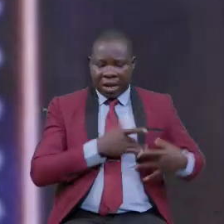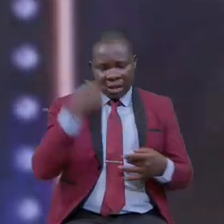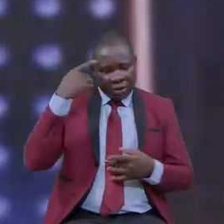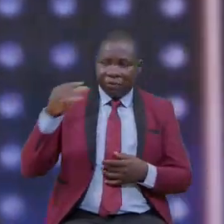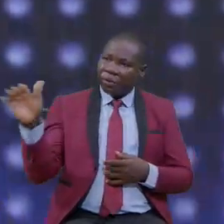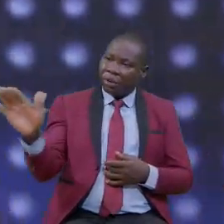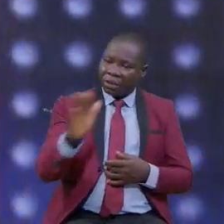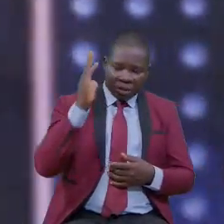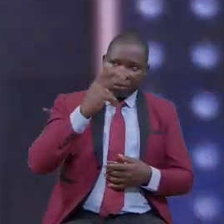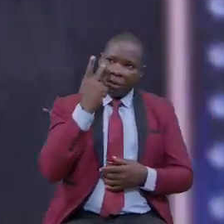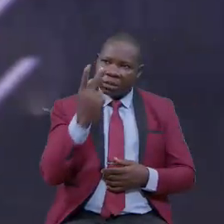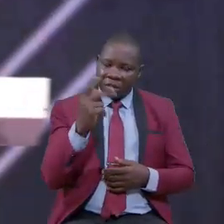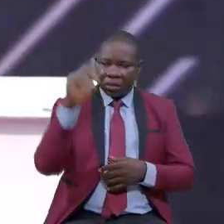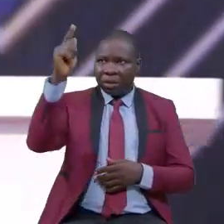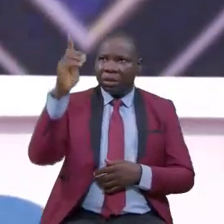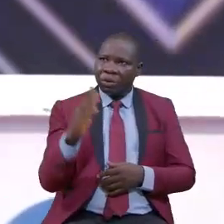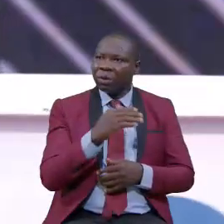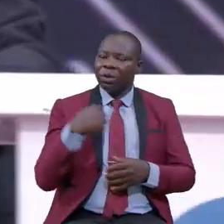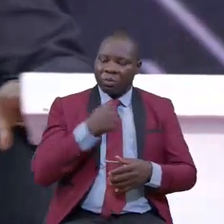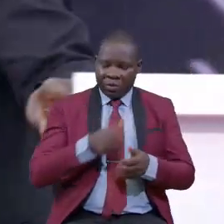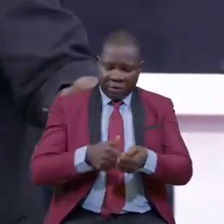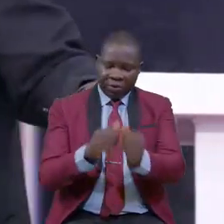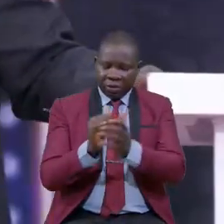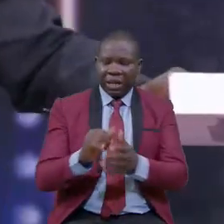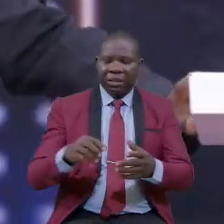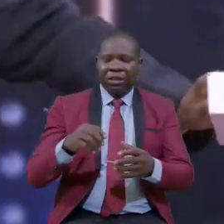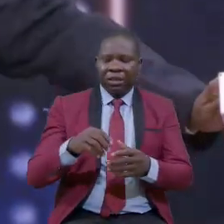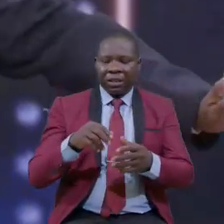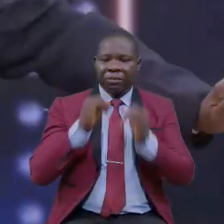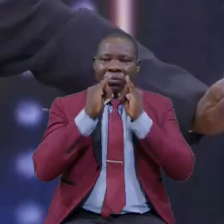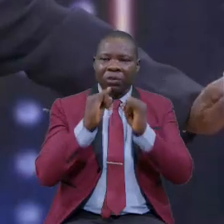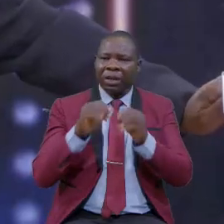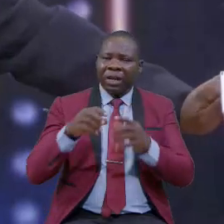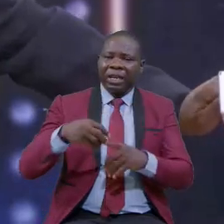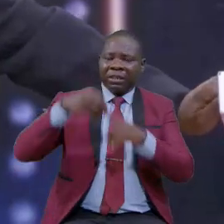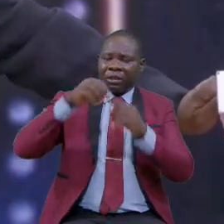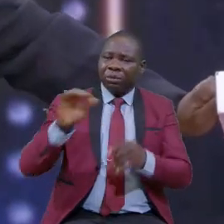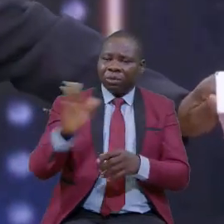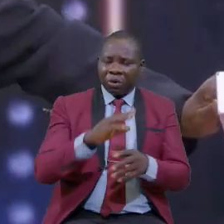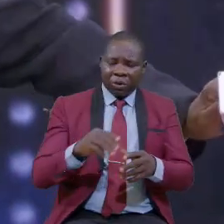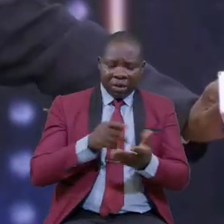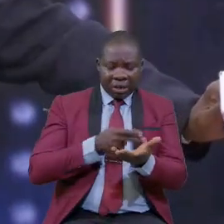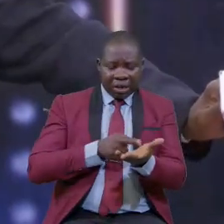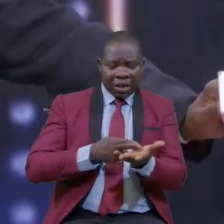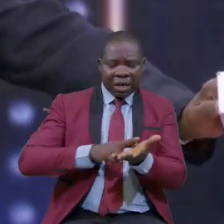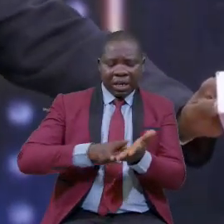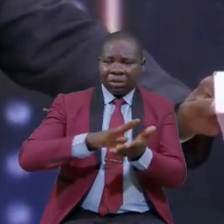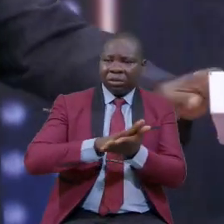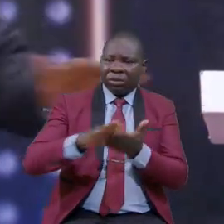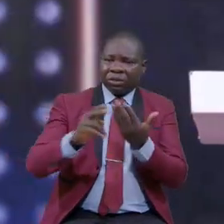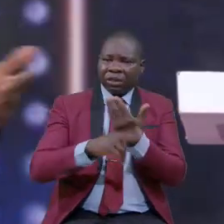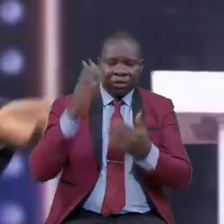righteousness shall exceed the righteousness of the scribes and Pharisees ye shall in no wise get into the